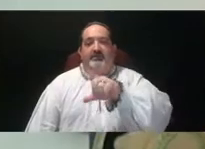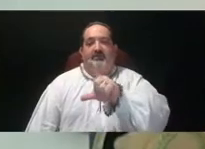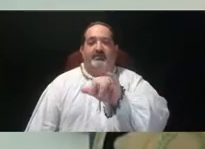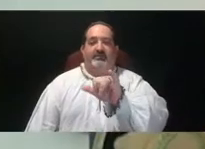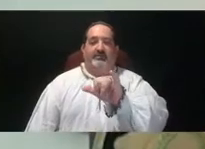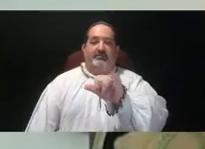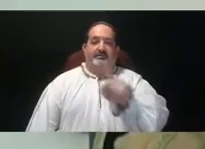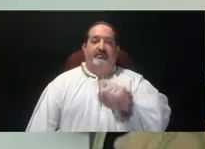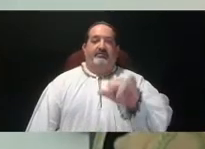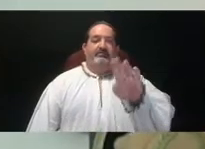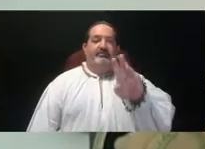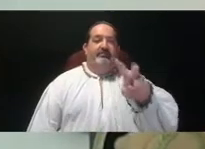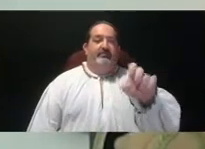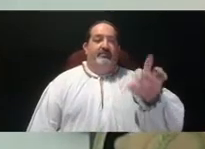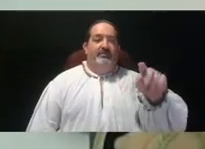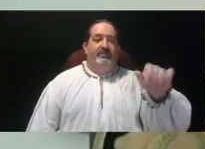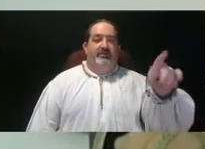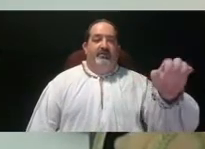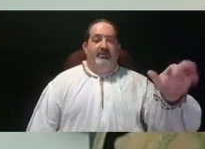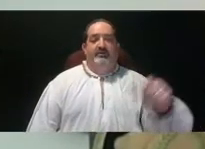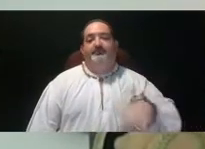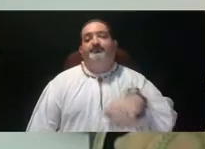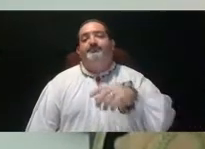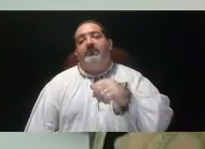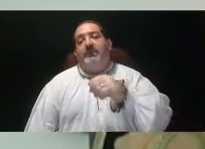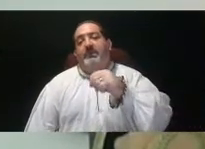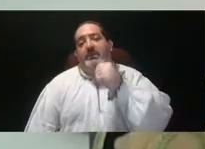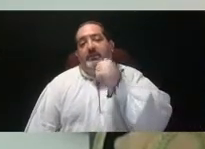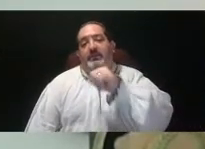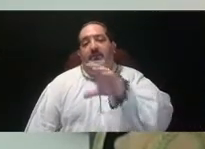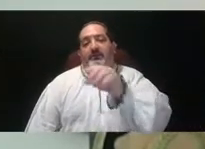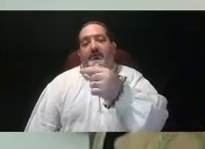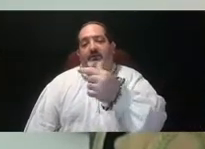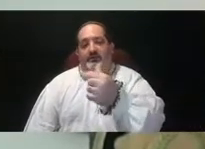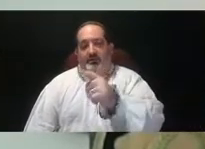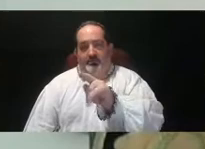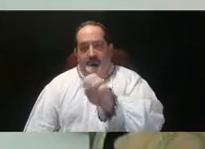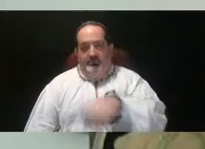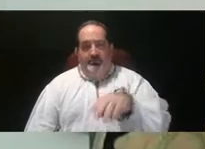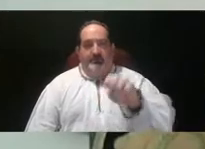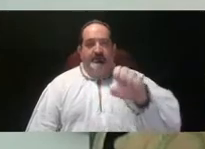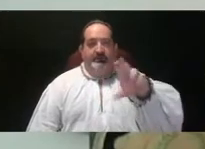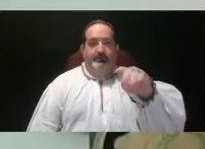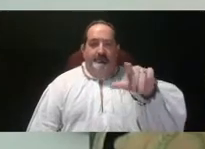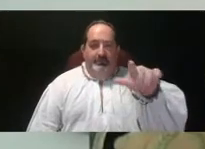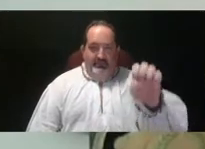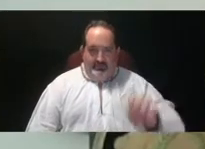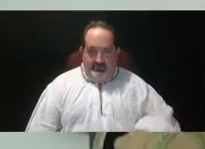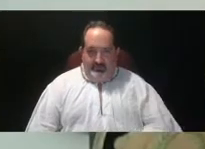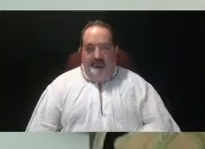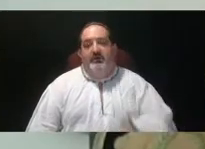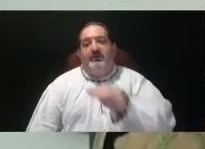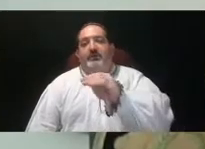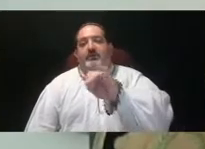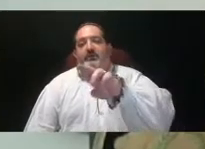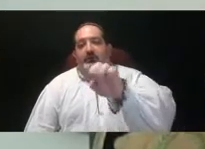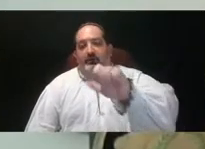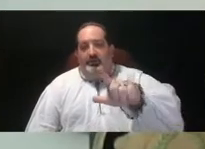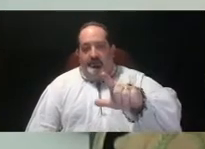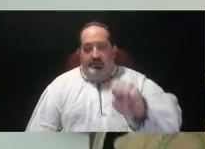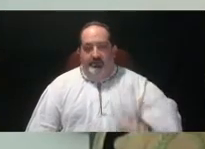Kierhoff, Lord Gabriello de Arexio, Lady Emile Atmore, Lady Muriel